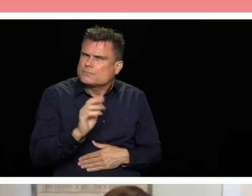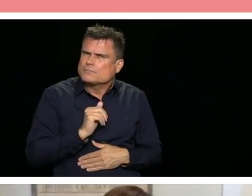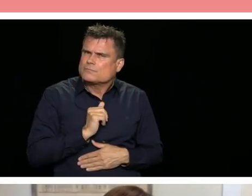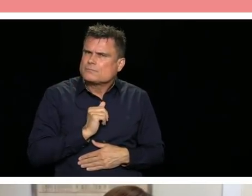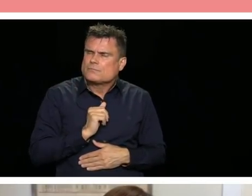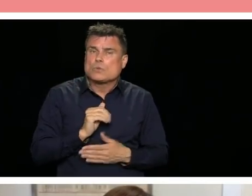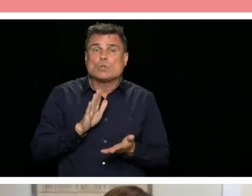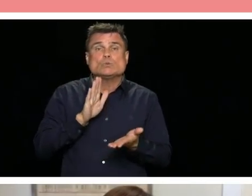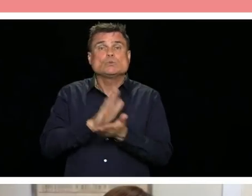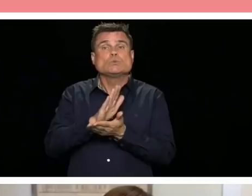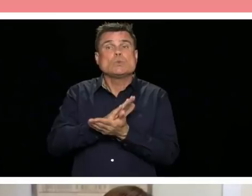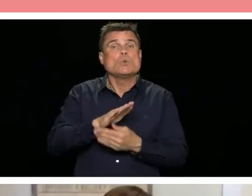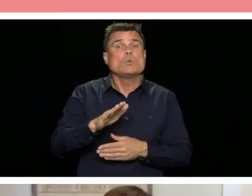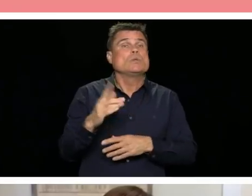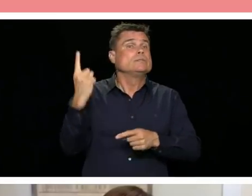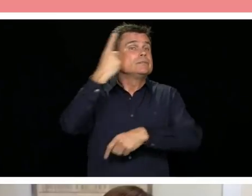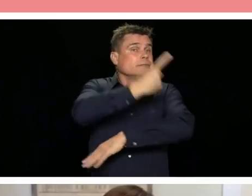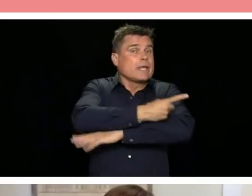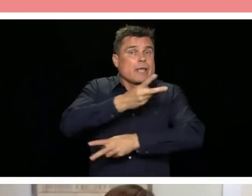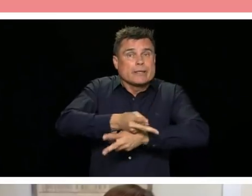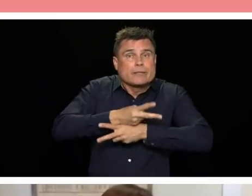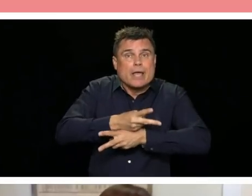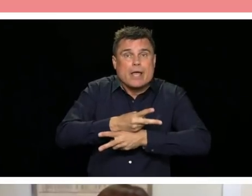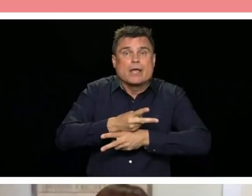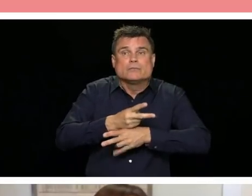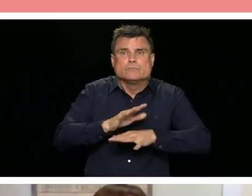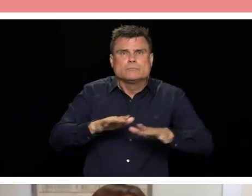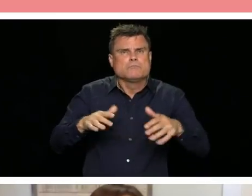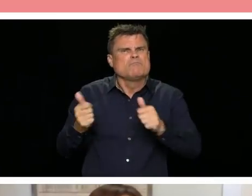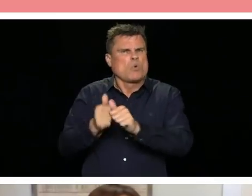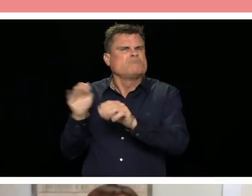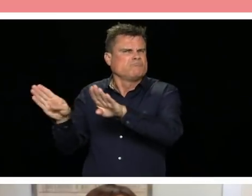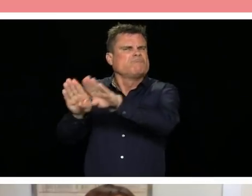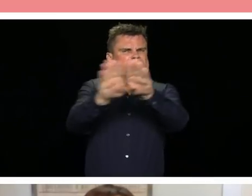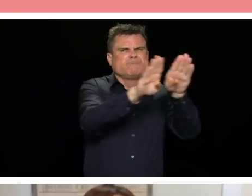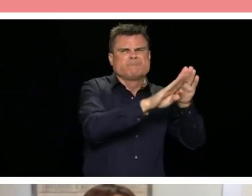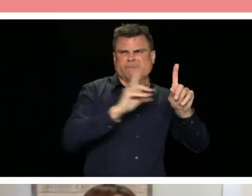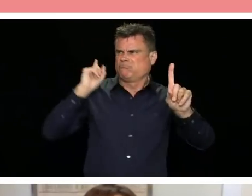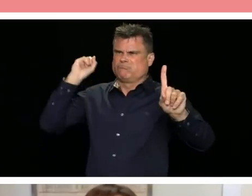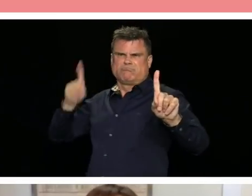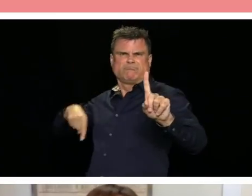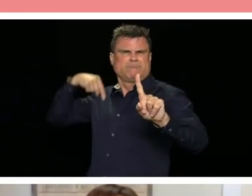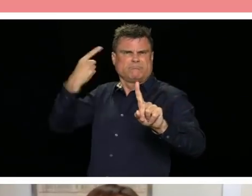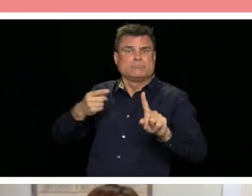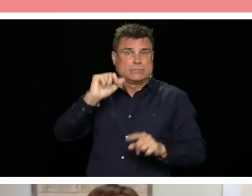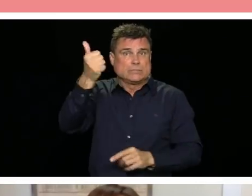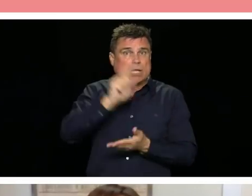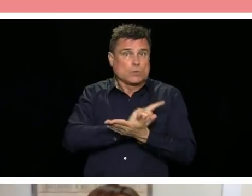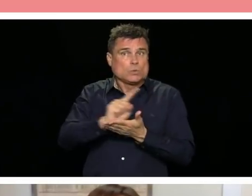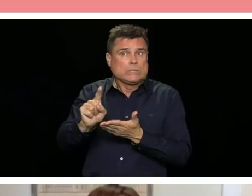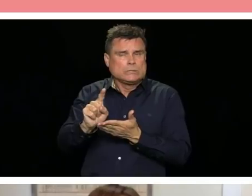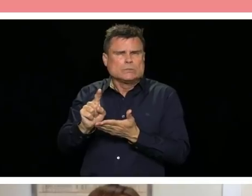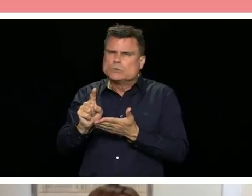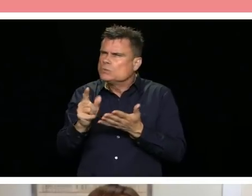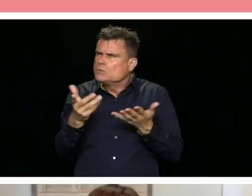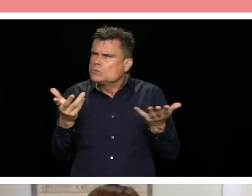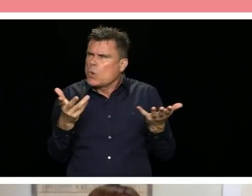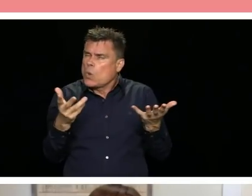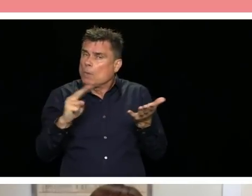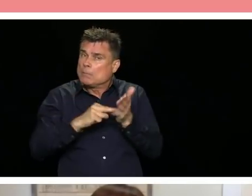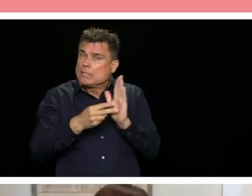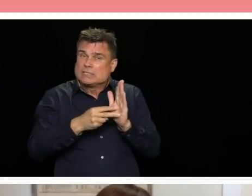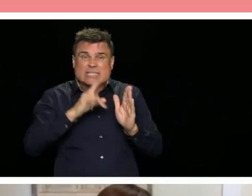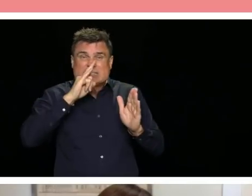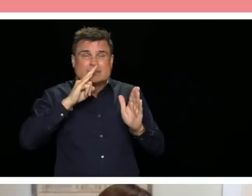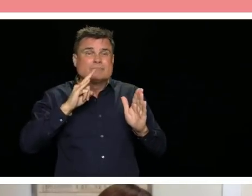children. How can you be so sure that daycares opening to full capacity is a good idea? Why no concerns